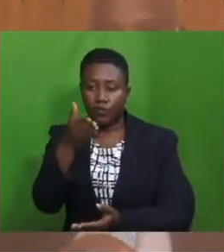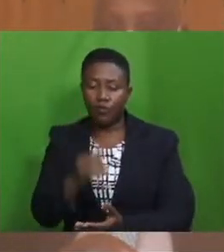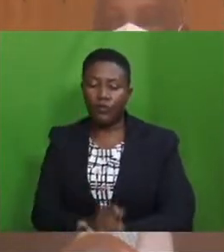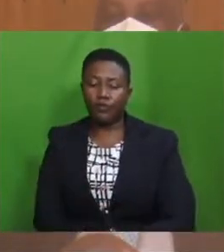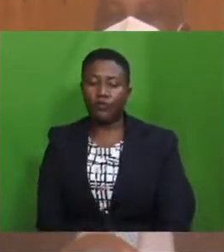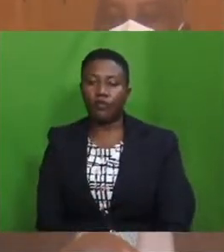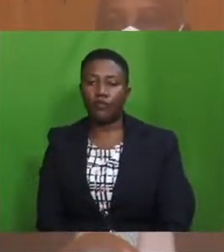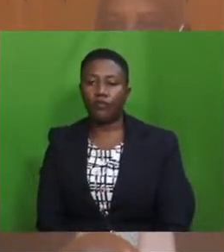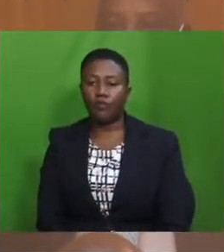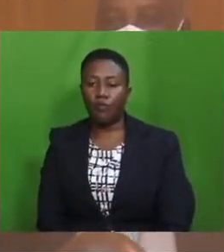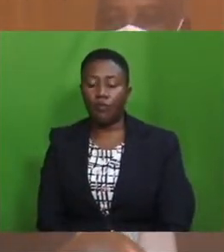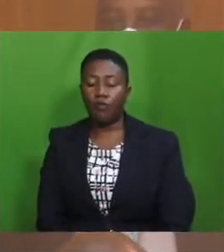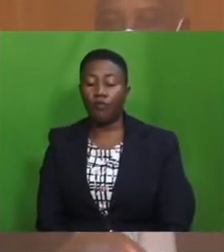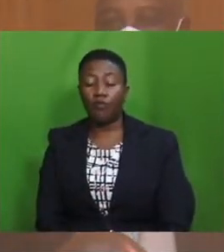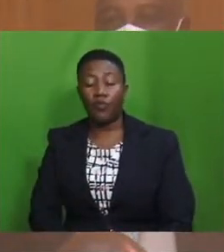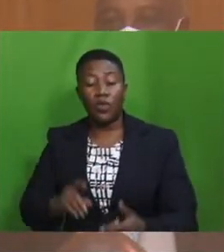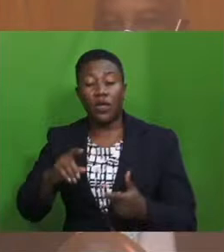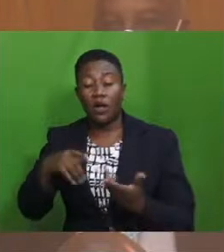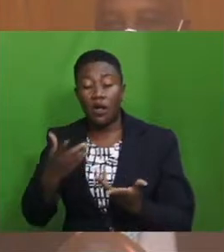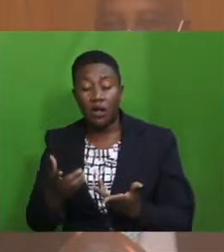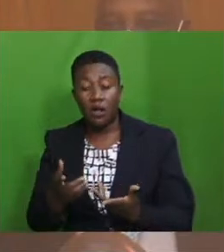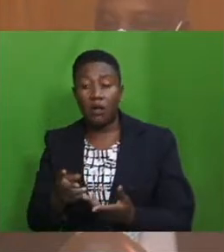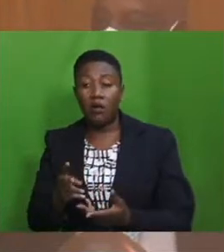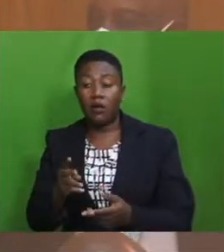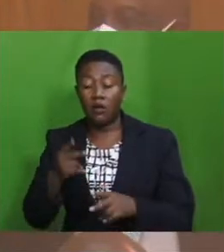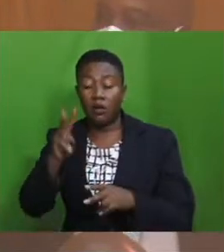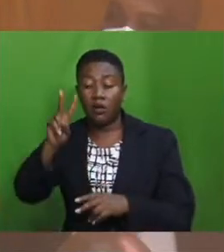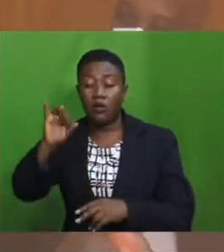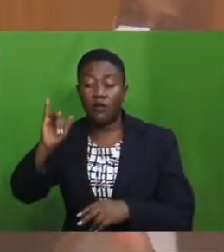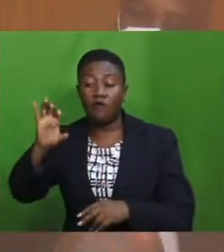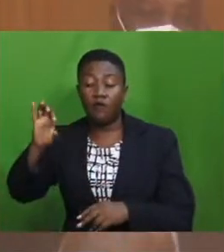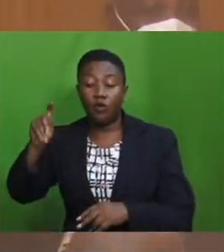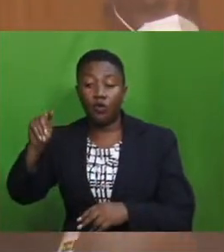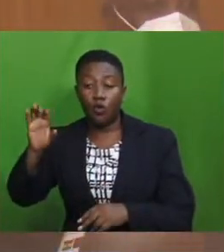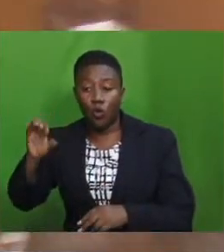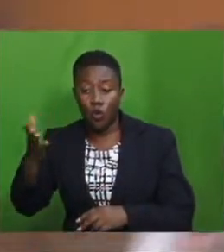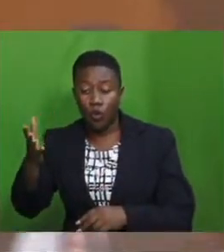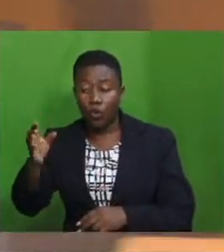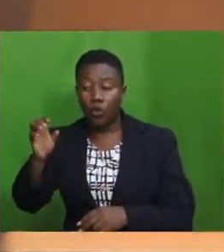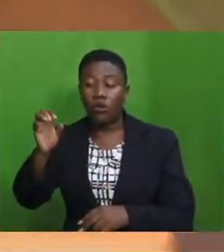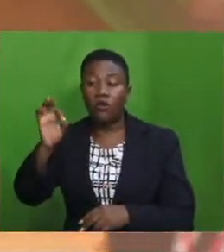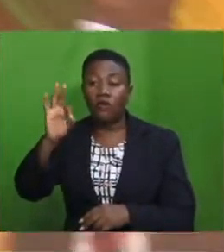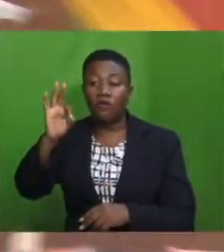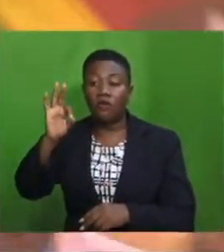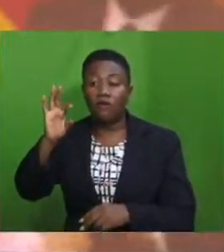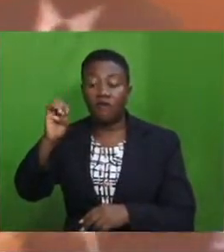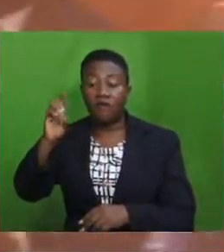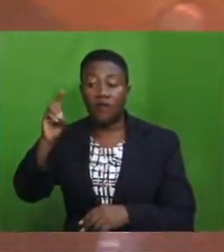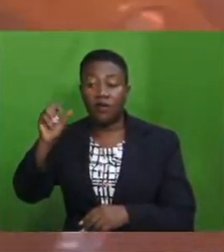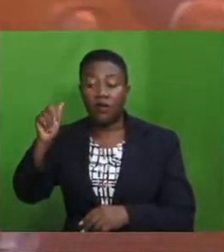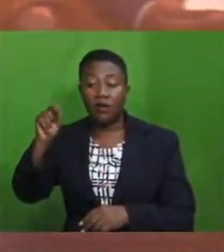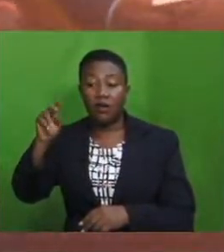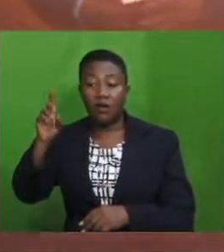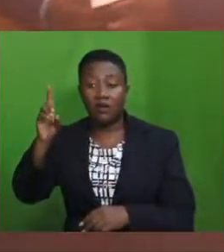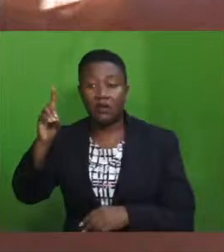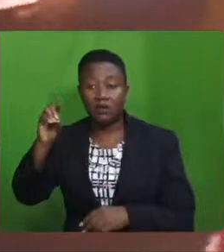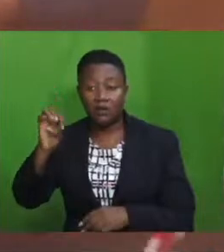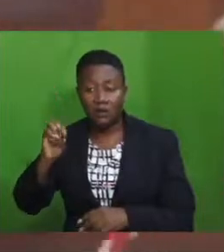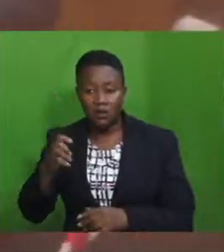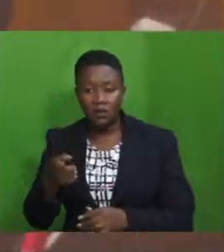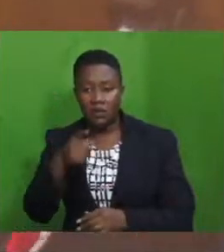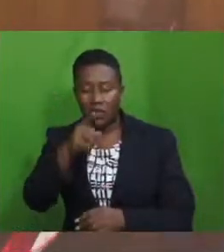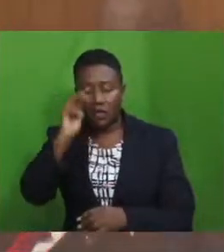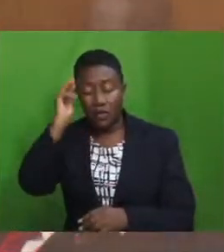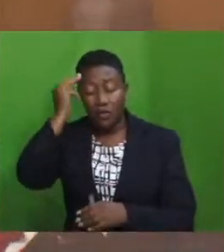We have His Excellency Victor Santos Fernandez, Minister of